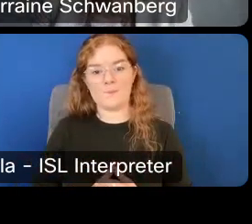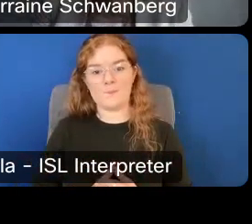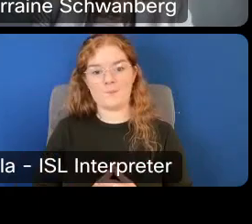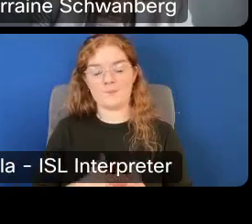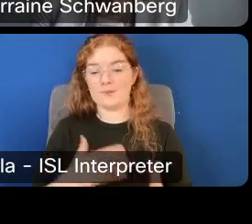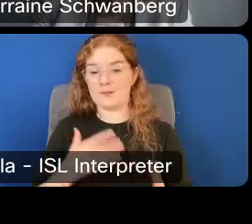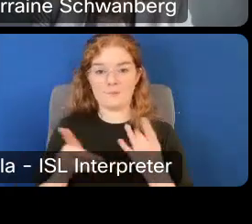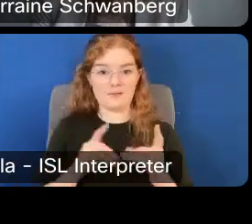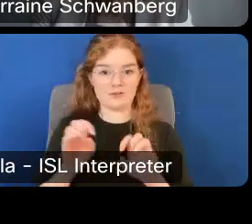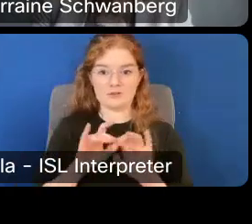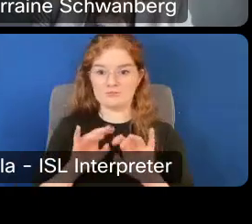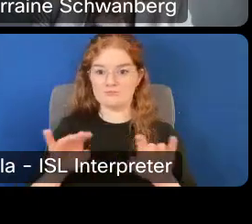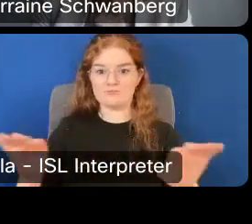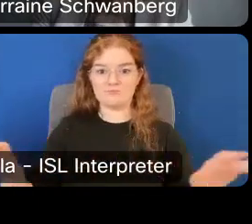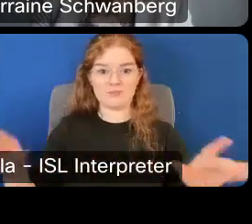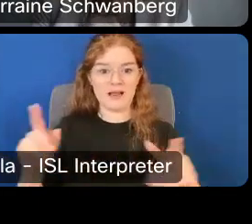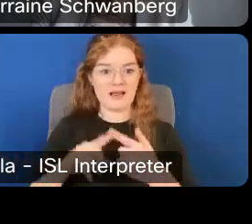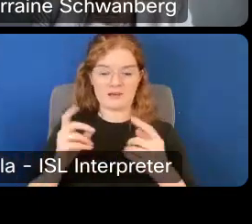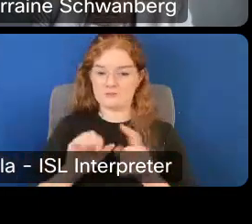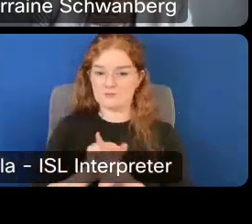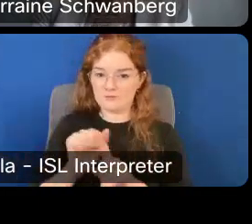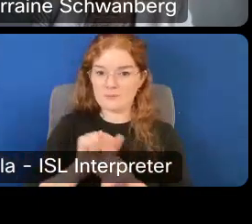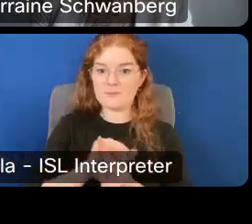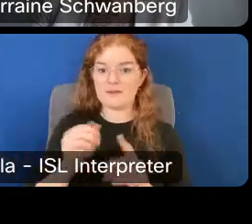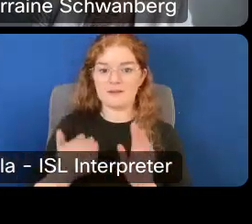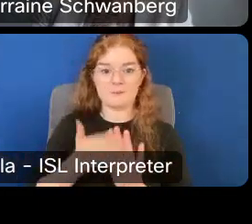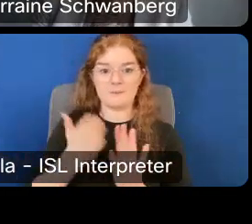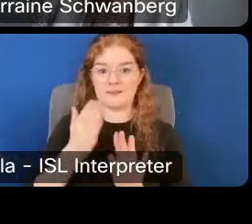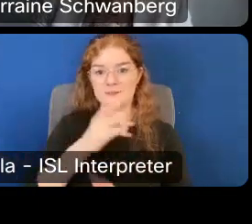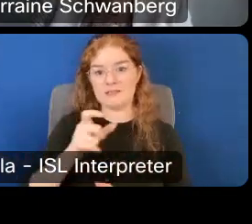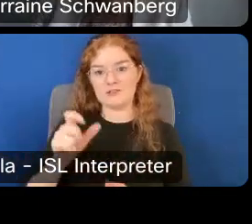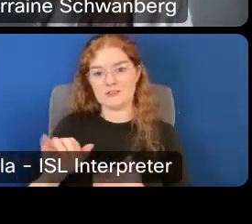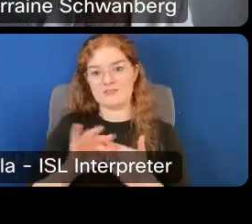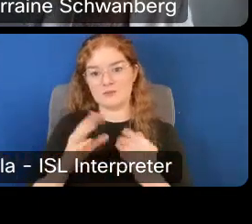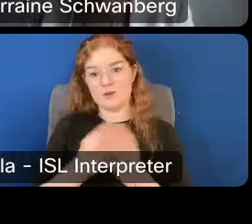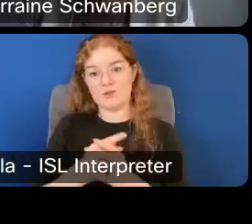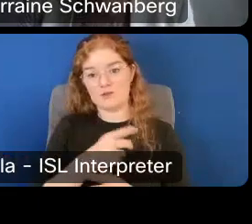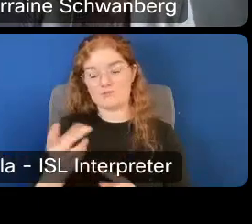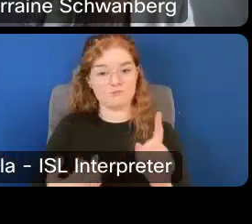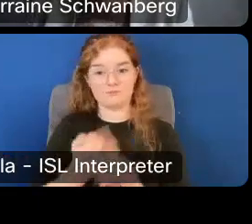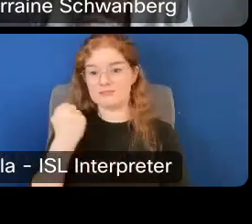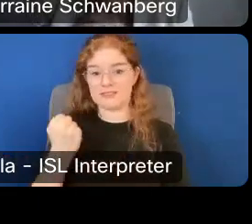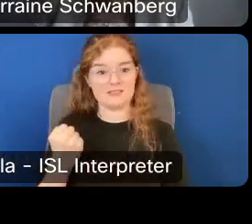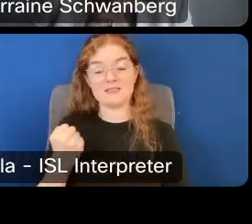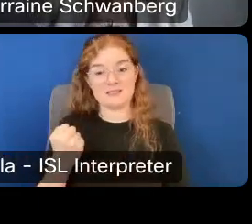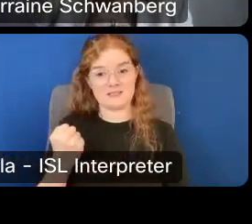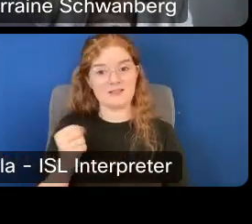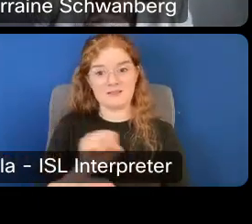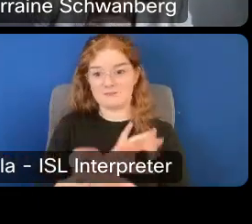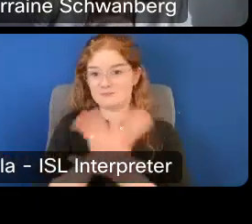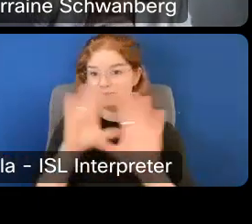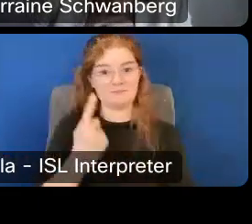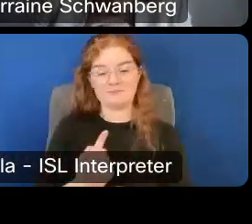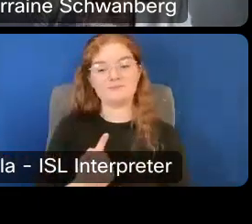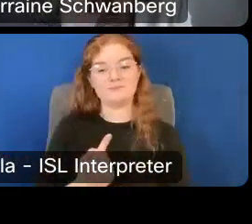the masses and developing it and building patient safety together. And their success hasn't gone unnoticed. So